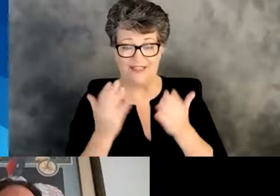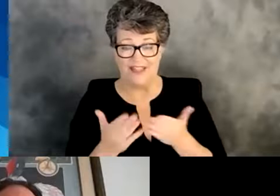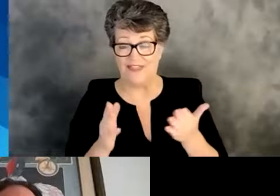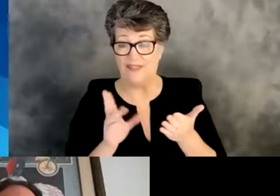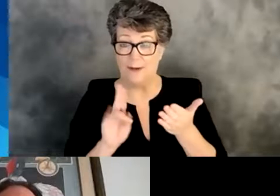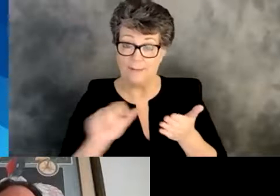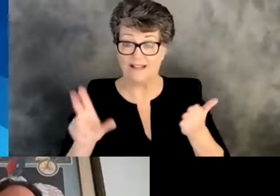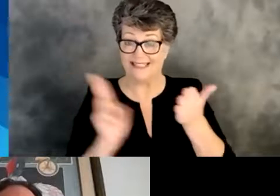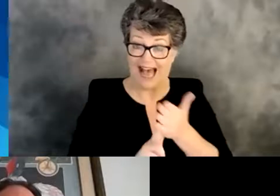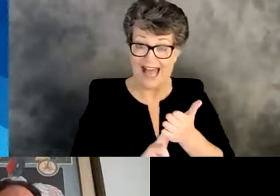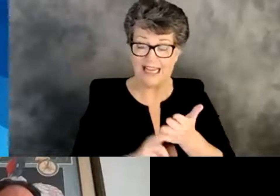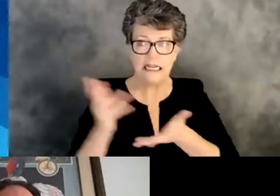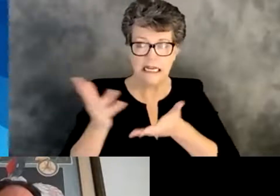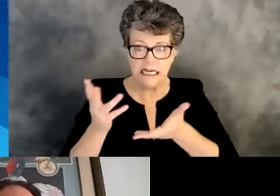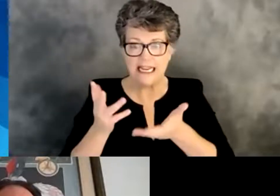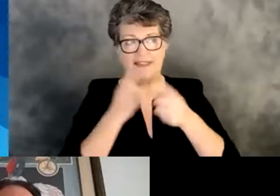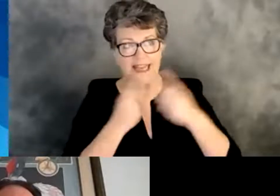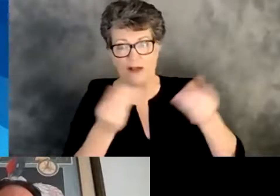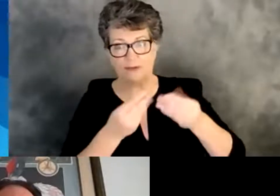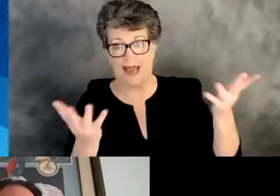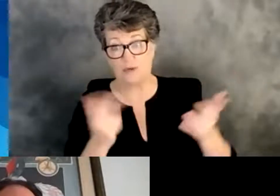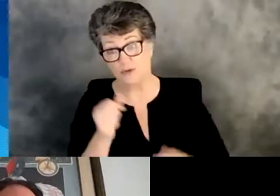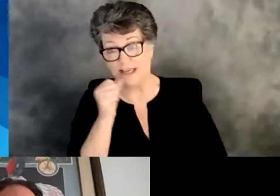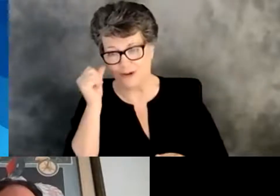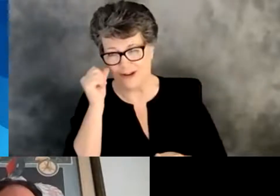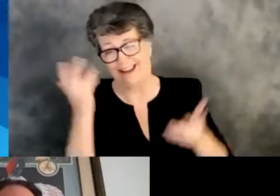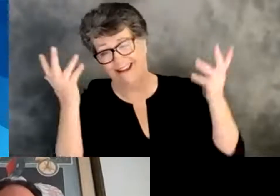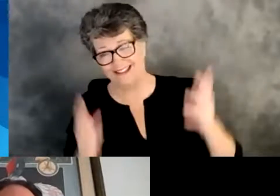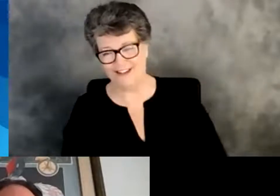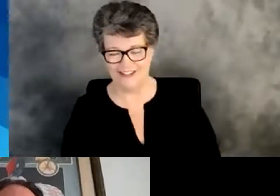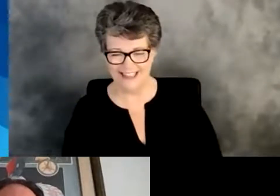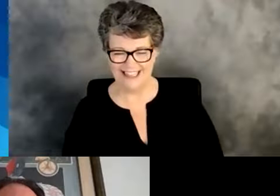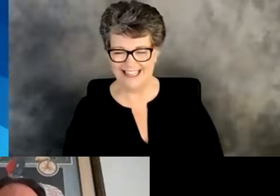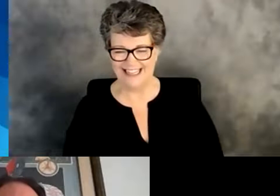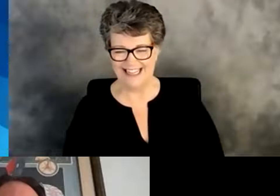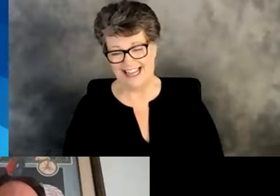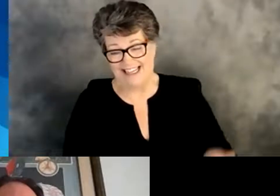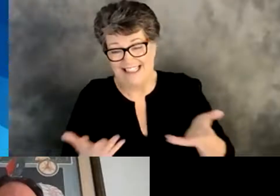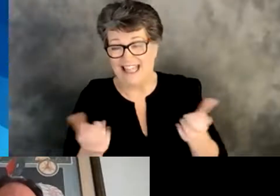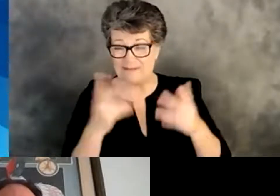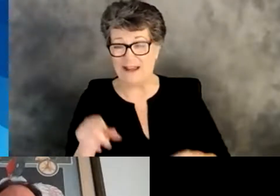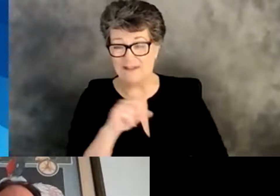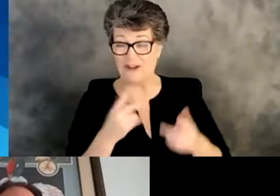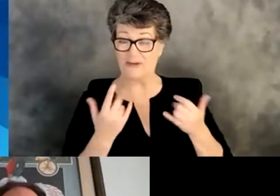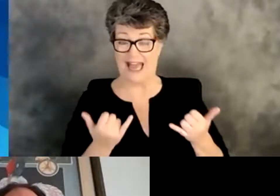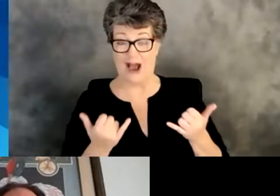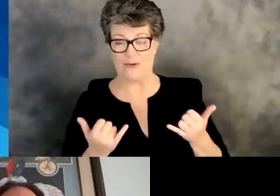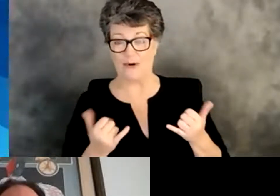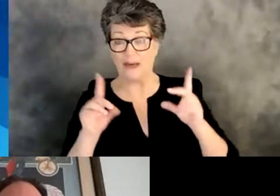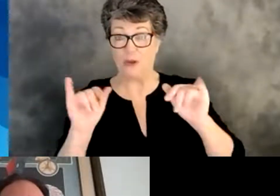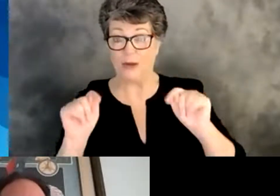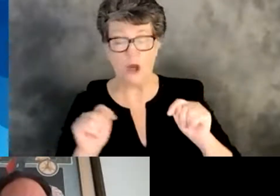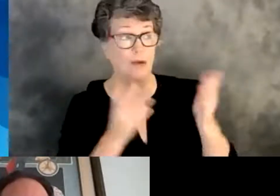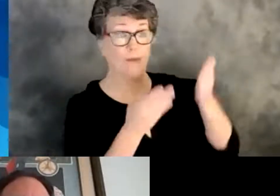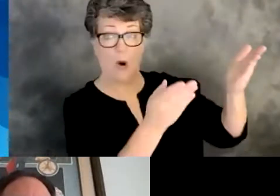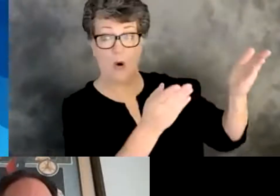signed and get the announcement out, which was yesterday generally. So now, like many of you, now it's the doing part. We did the proposing, now we